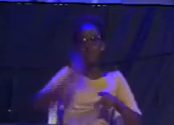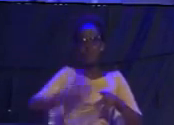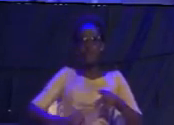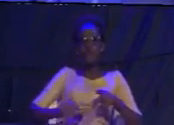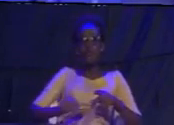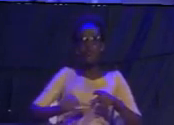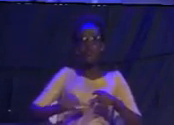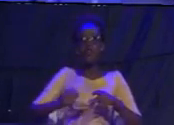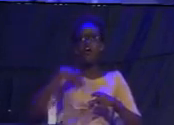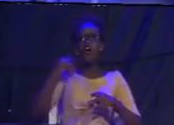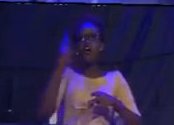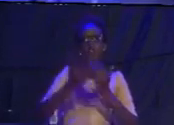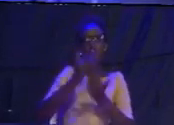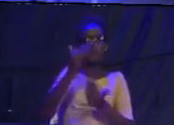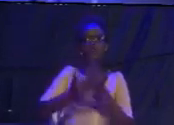prophet.